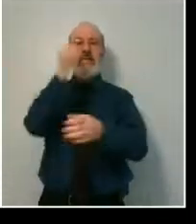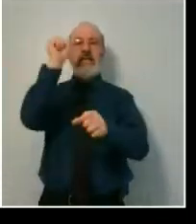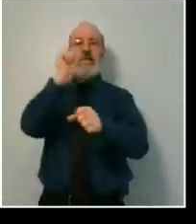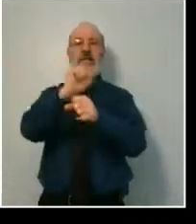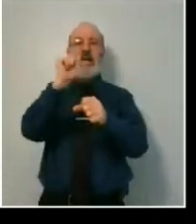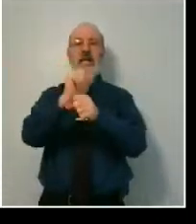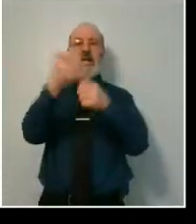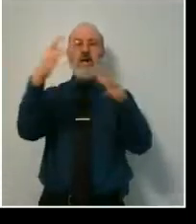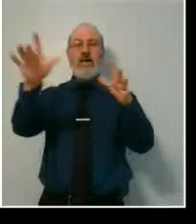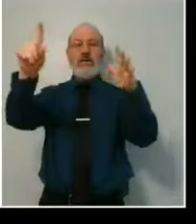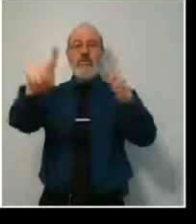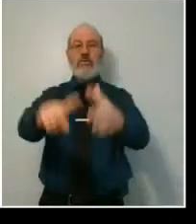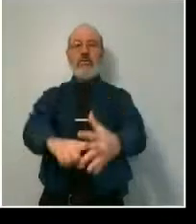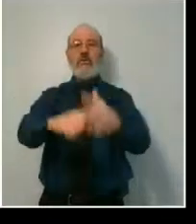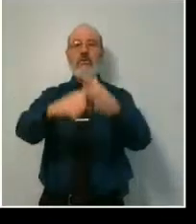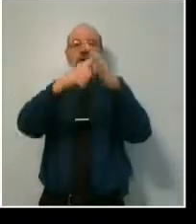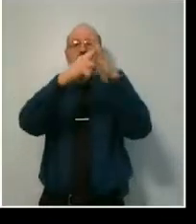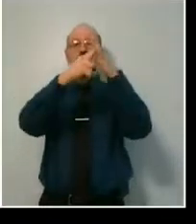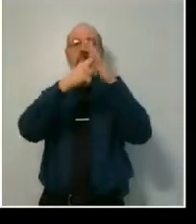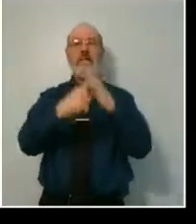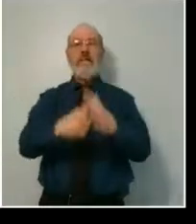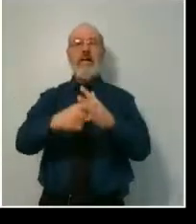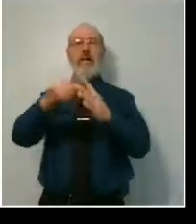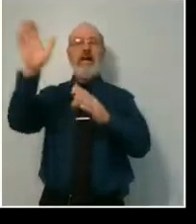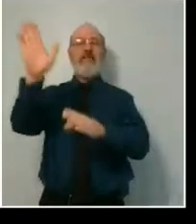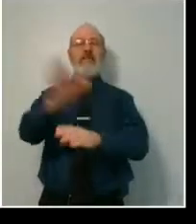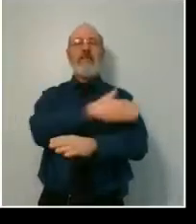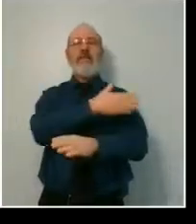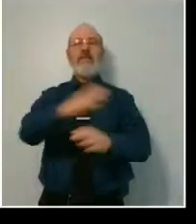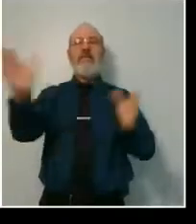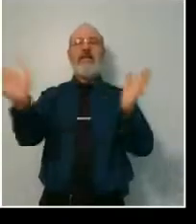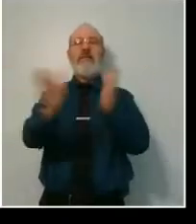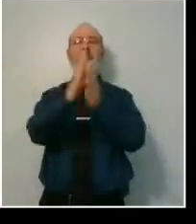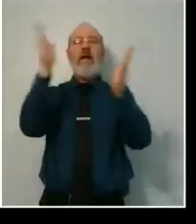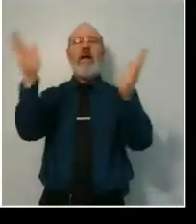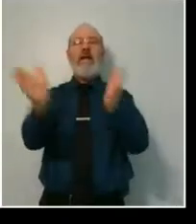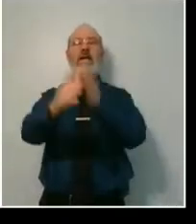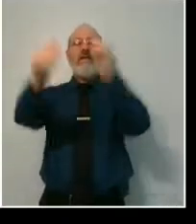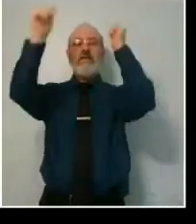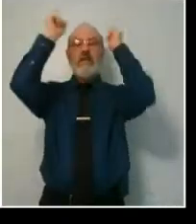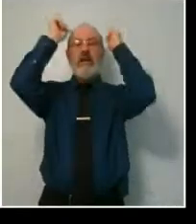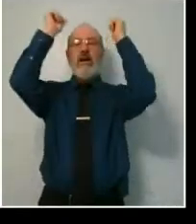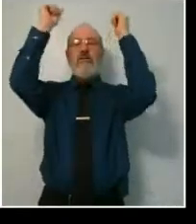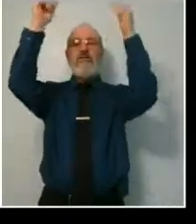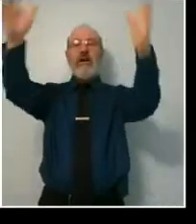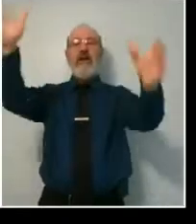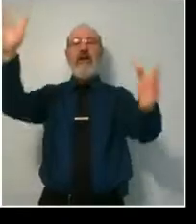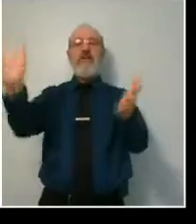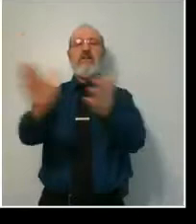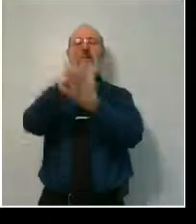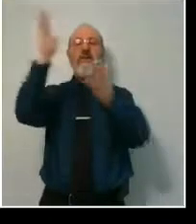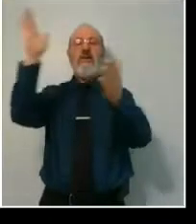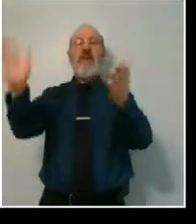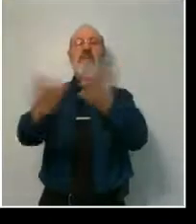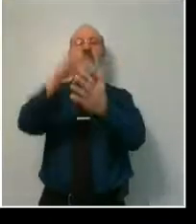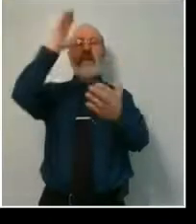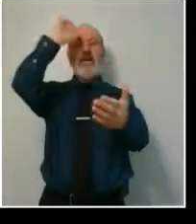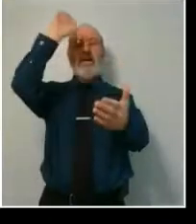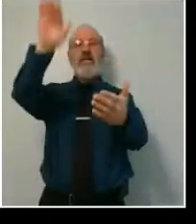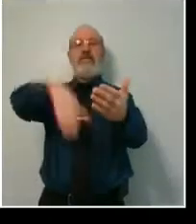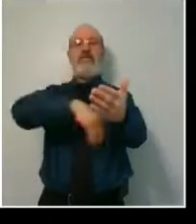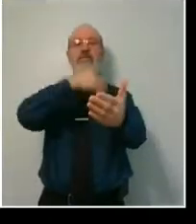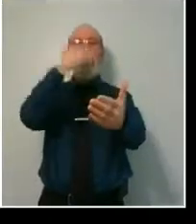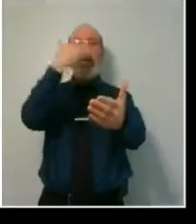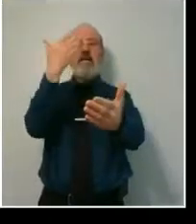a new work begun. Sing praise to the Father and praise to